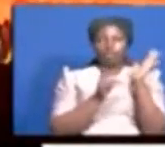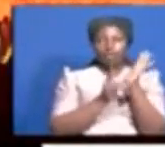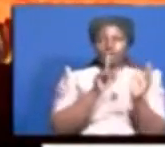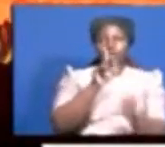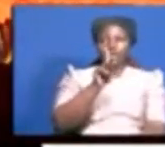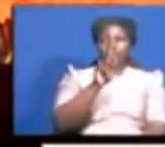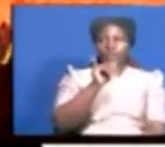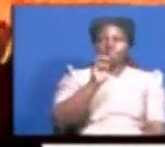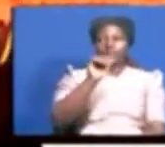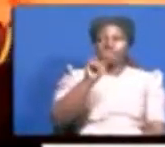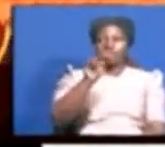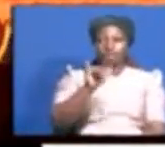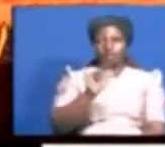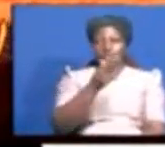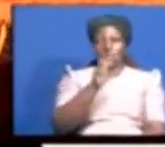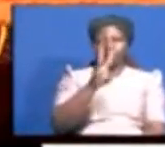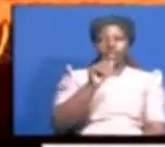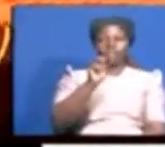do swear